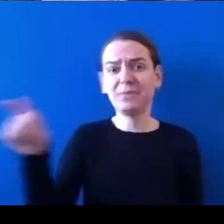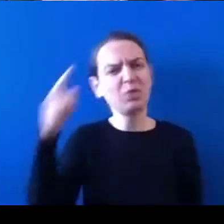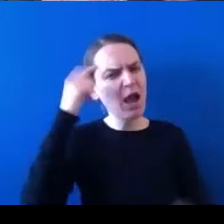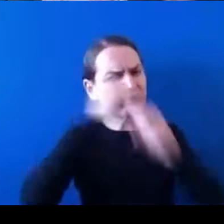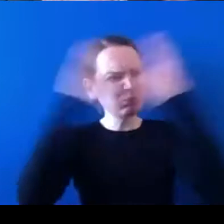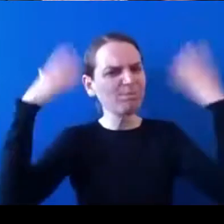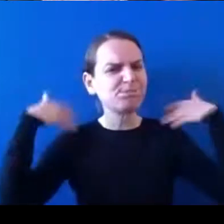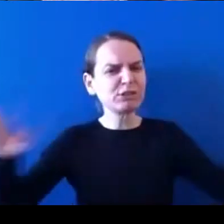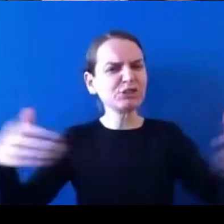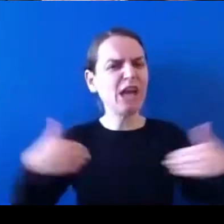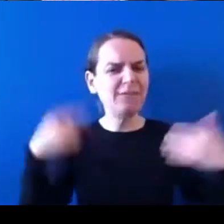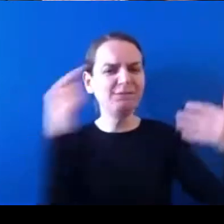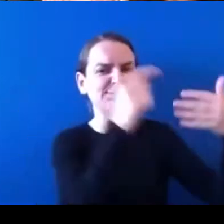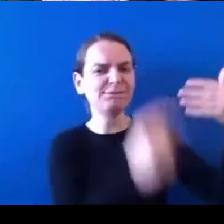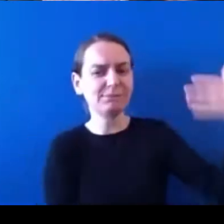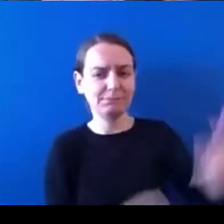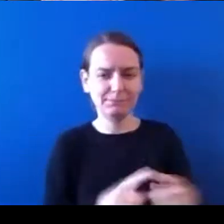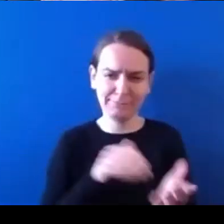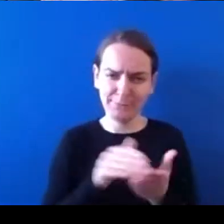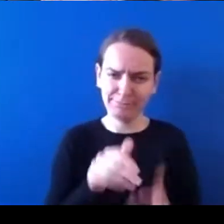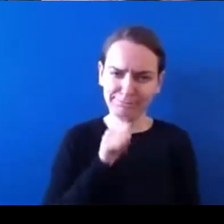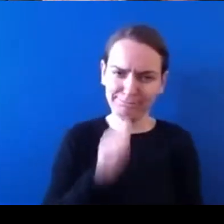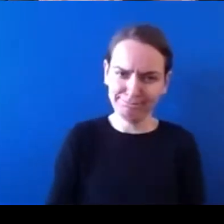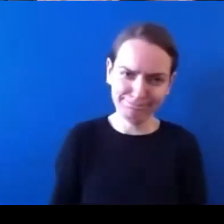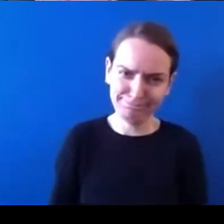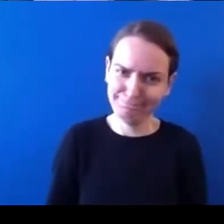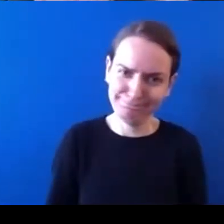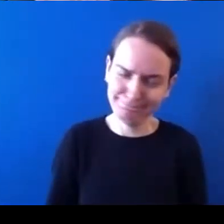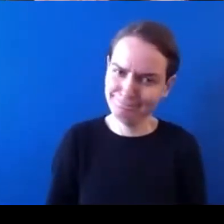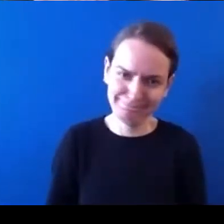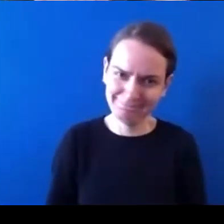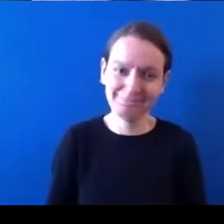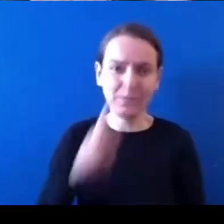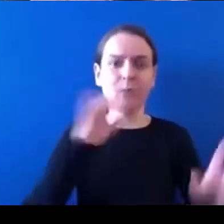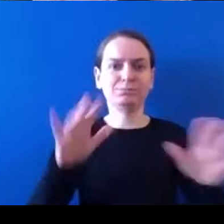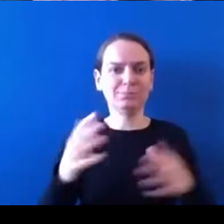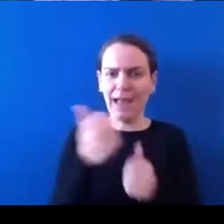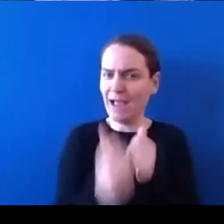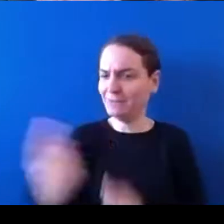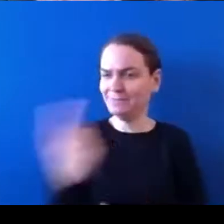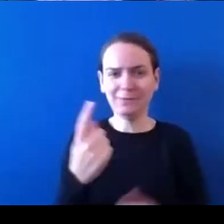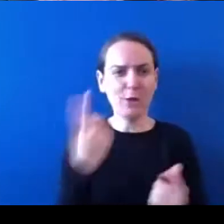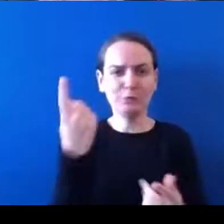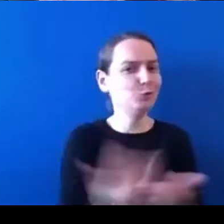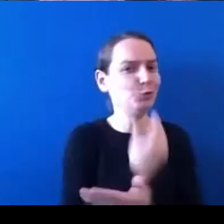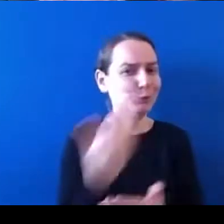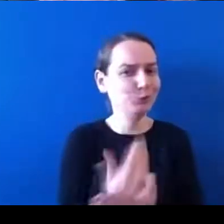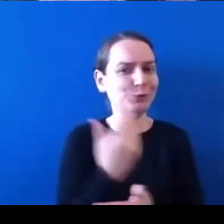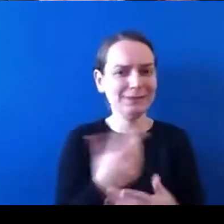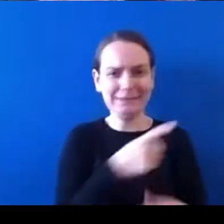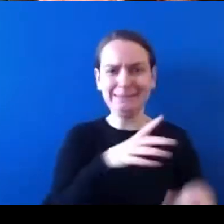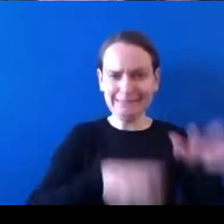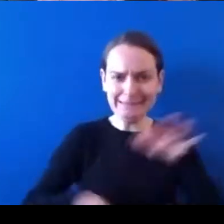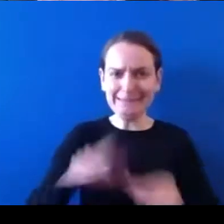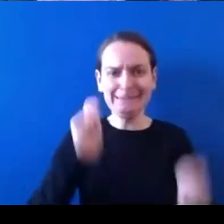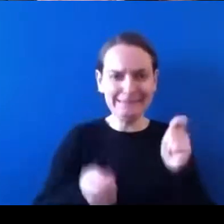with the other student. And it may be totally different needs. So you may have to do a lot of education with this office